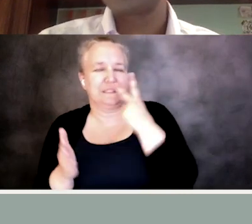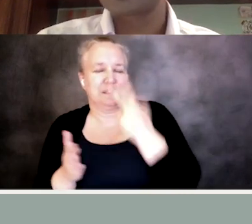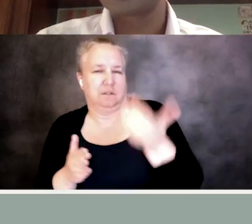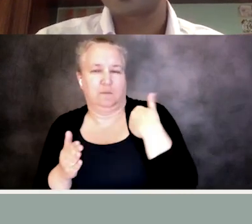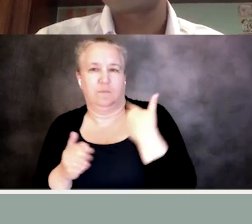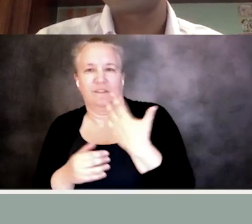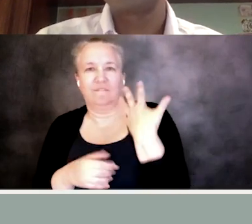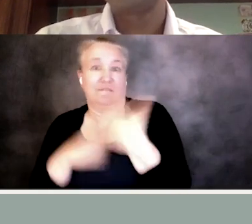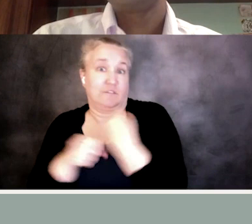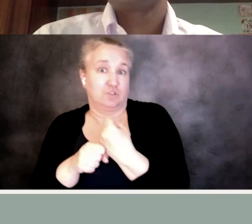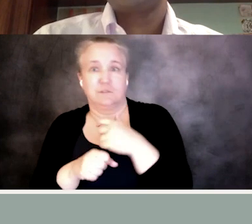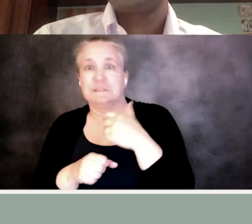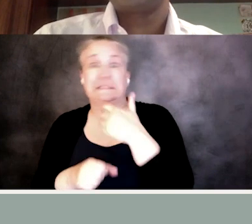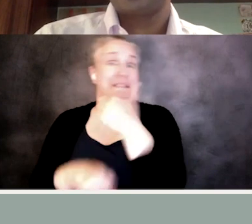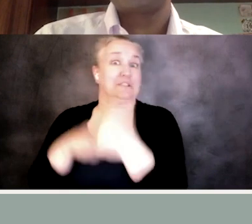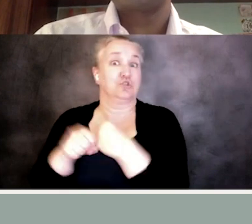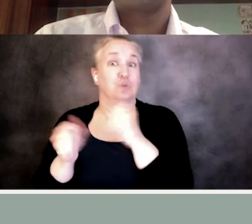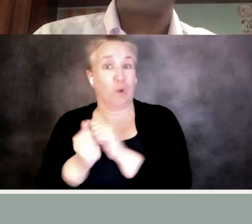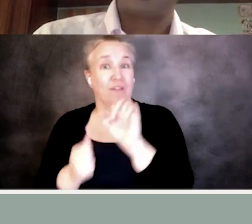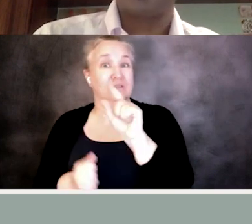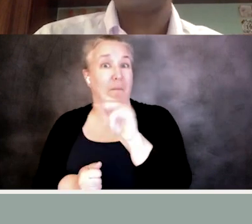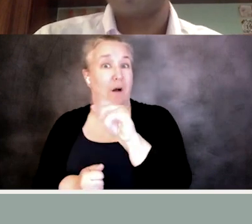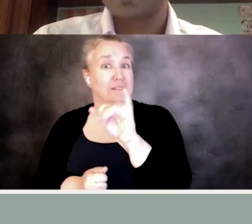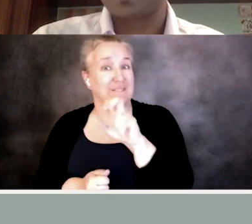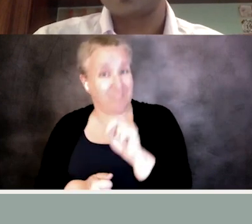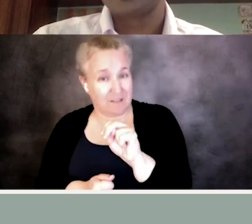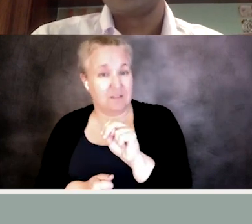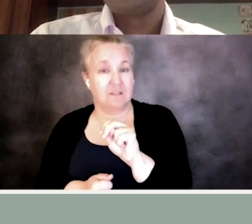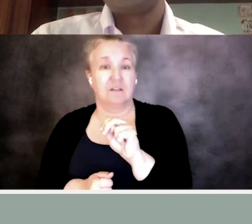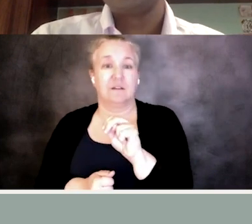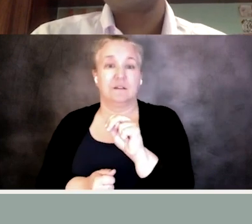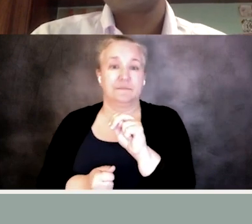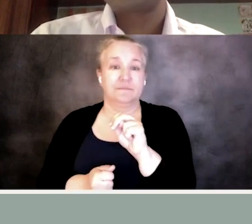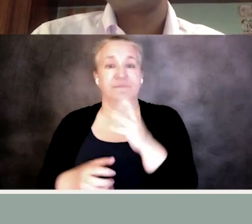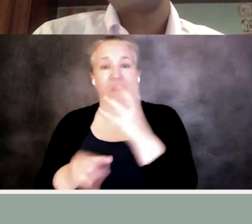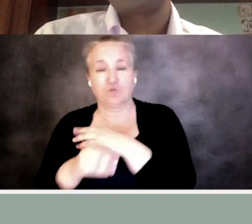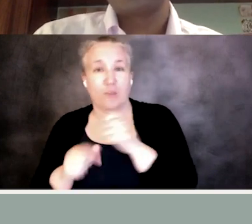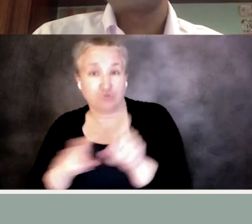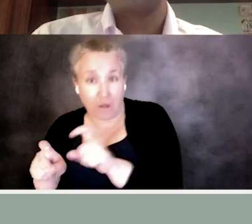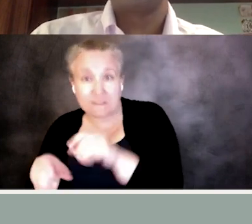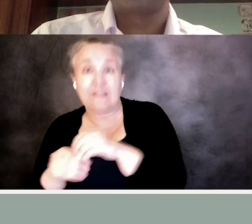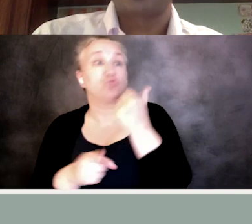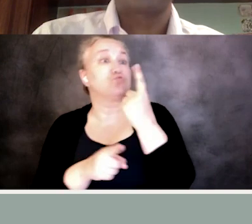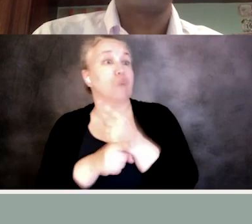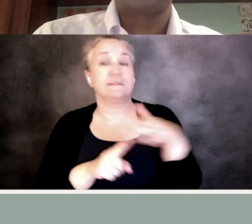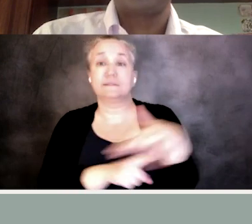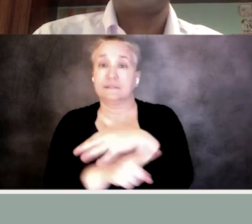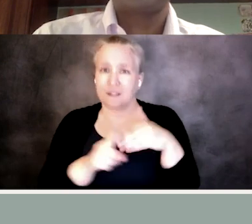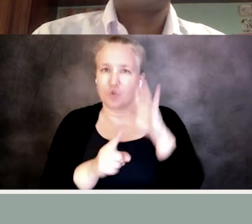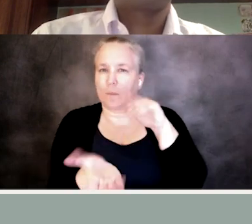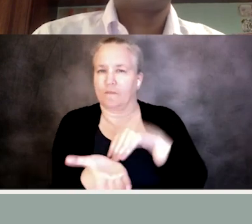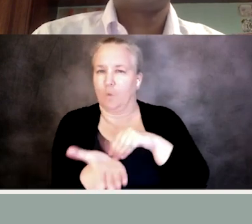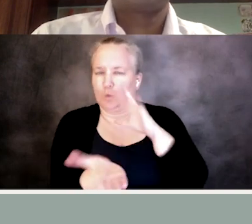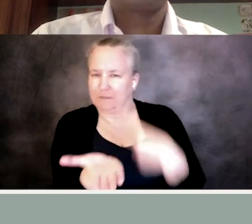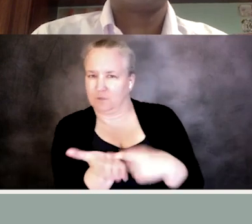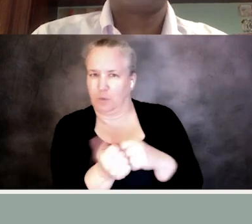years versus 10 years of tamoxifen. This adds to the SOFT and the TEX trials. So in the right setting, your providers will talk to you about